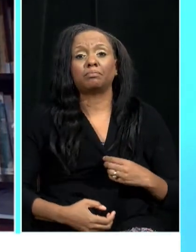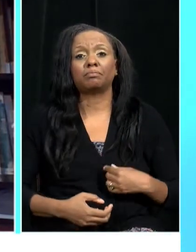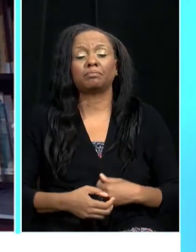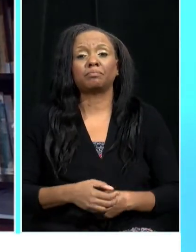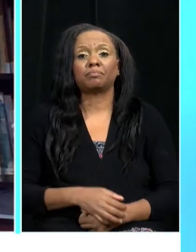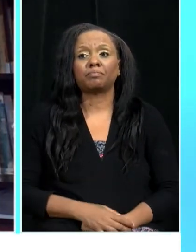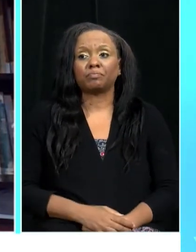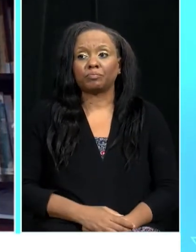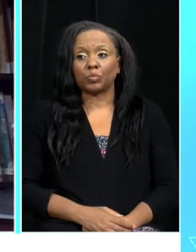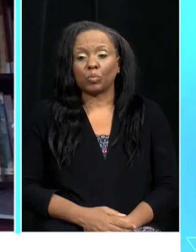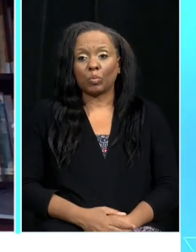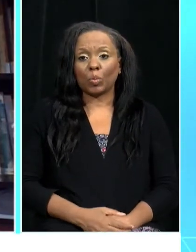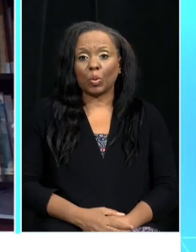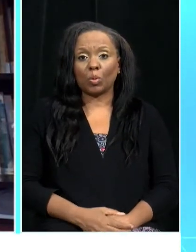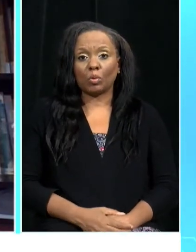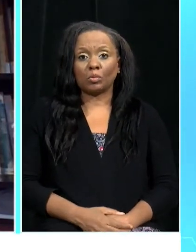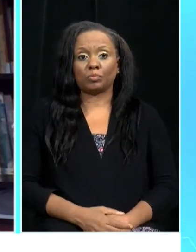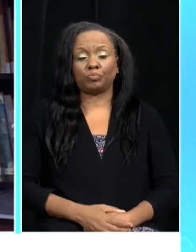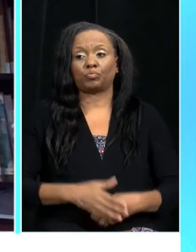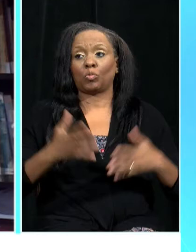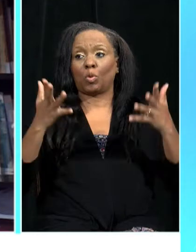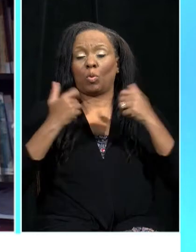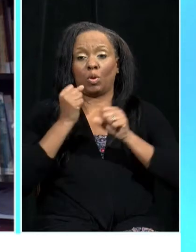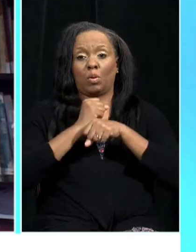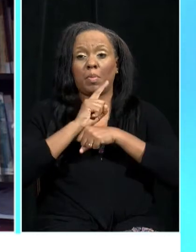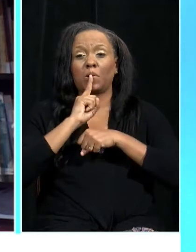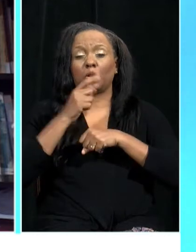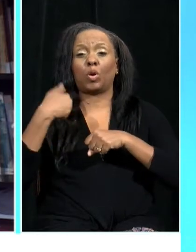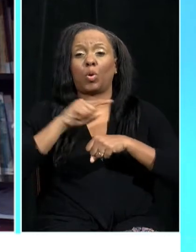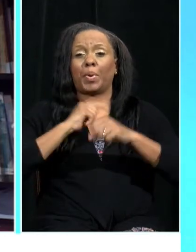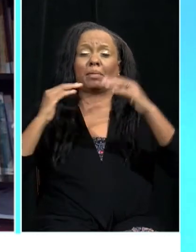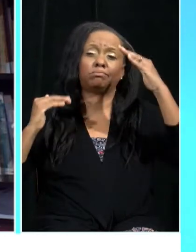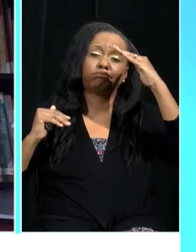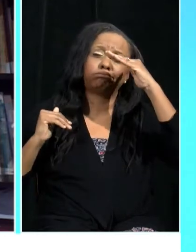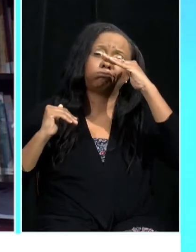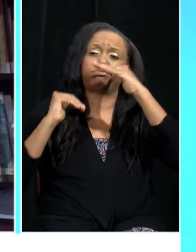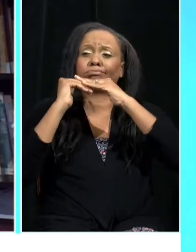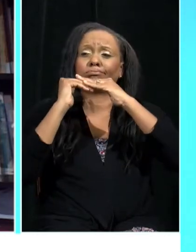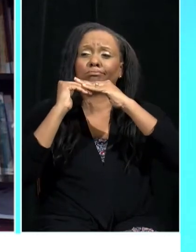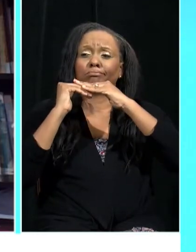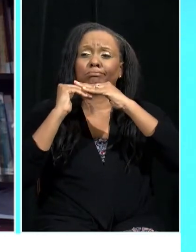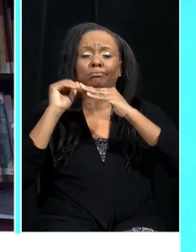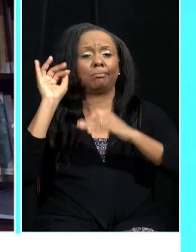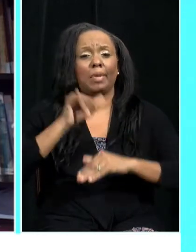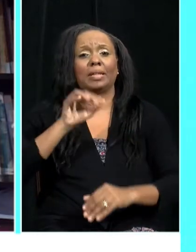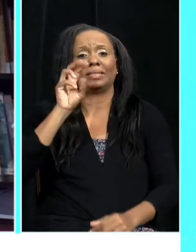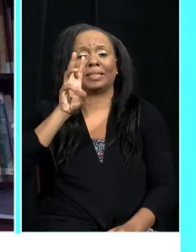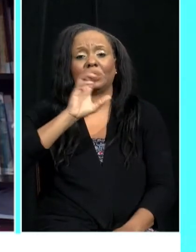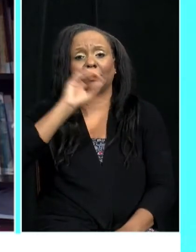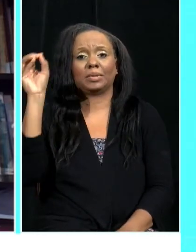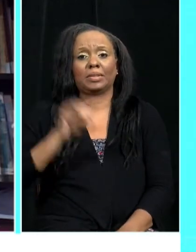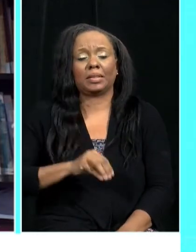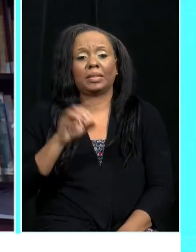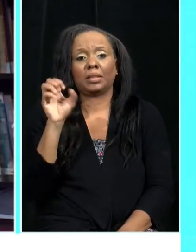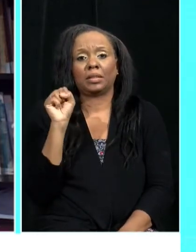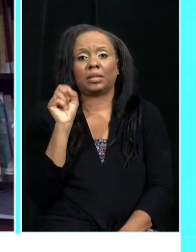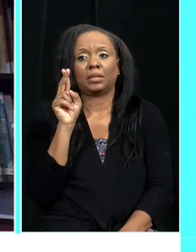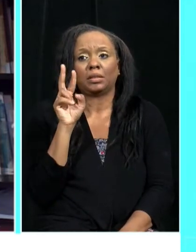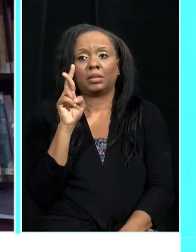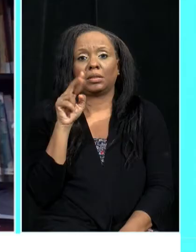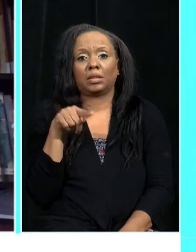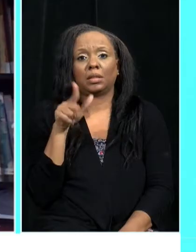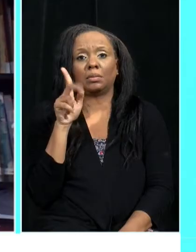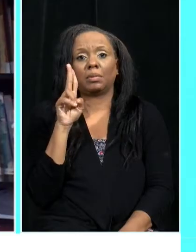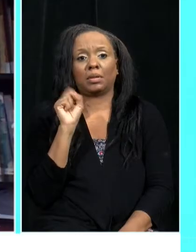given in COVID and try to get back on the path of that 6% primary surplus, all towards the goal